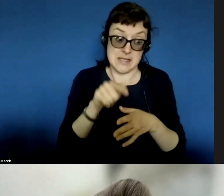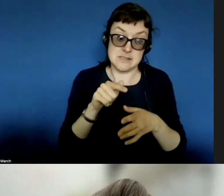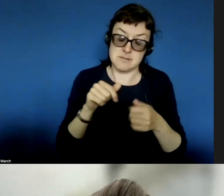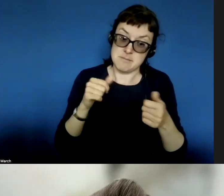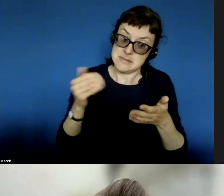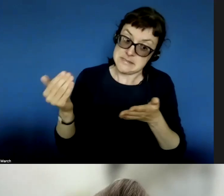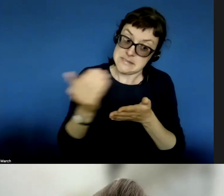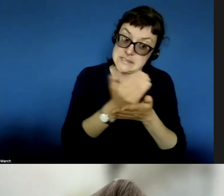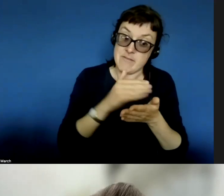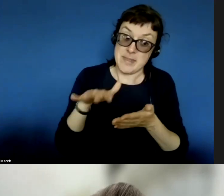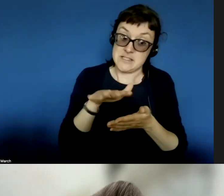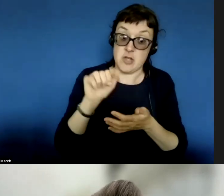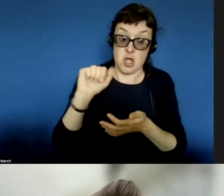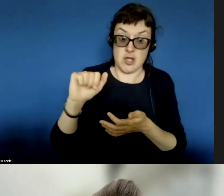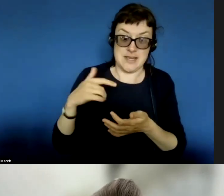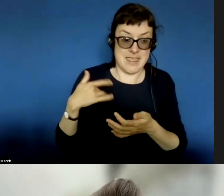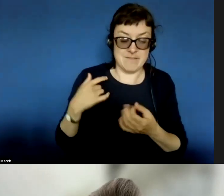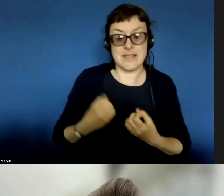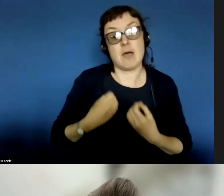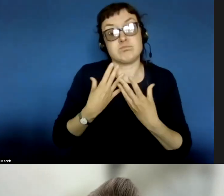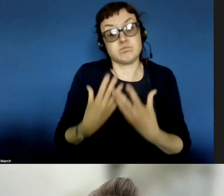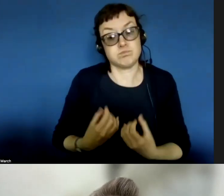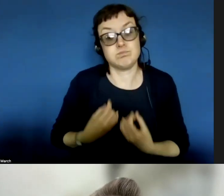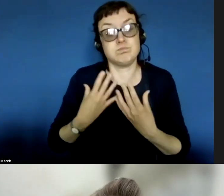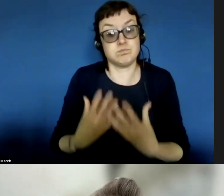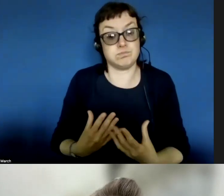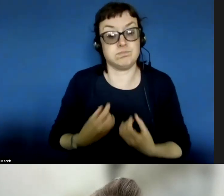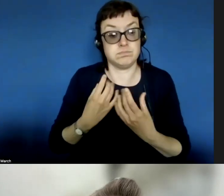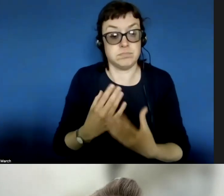to be and to be able to vent. And